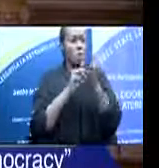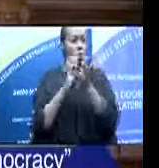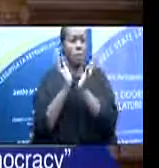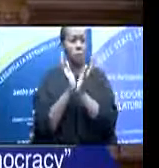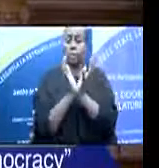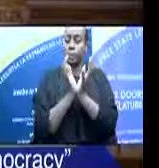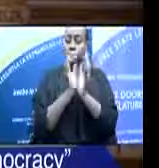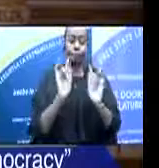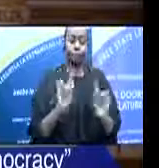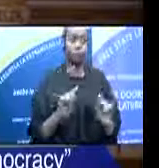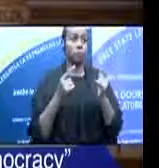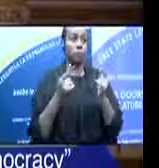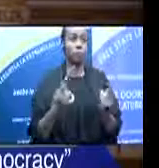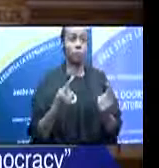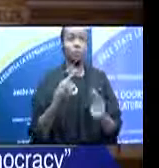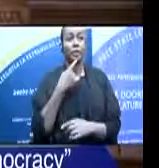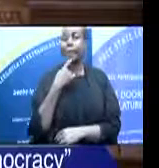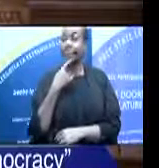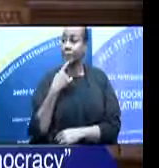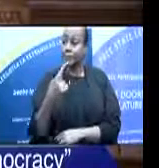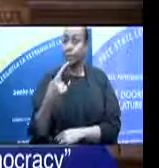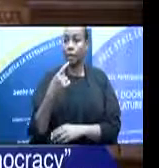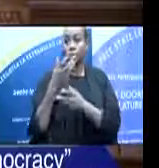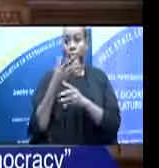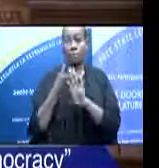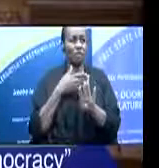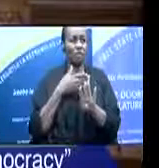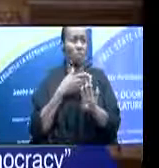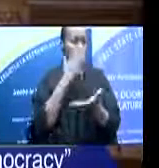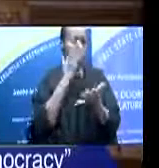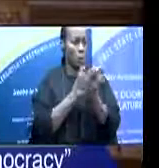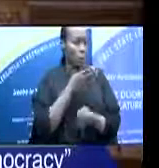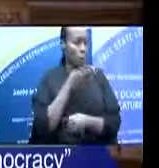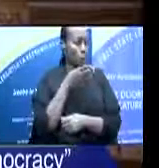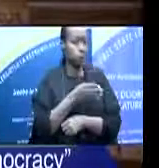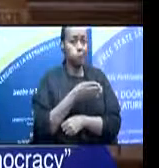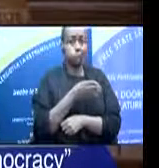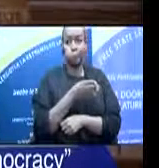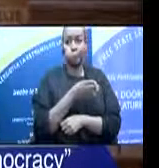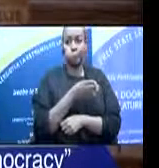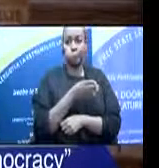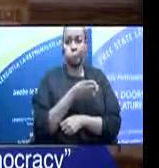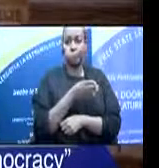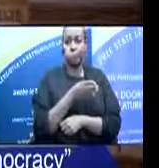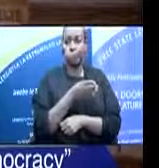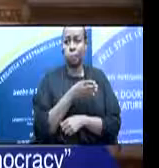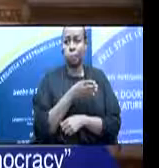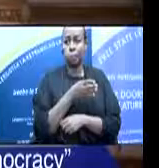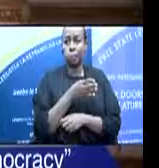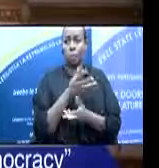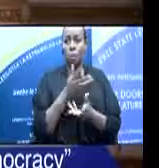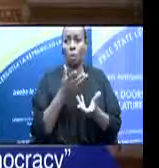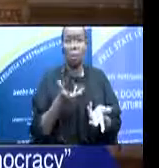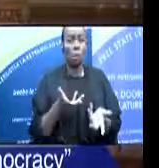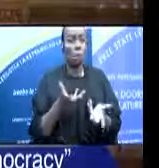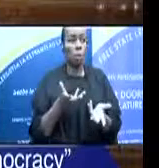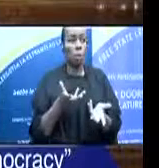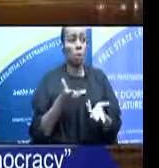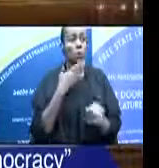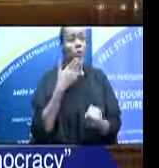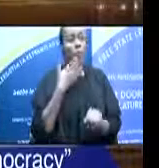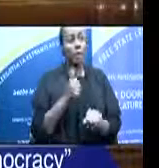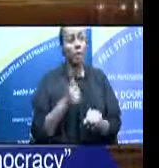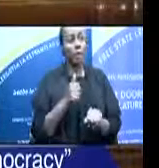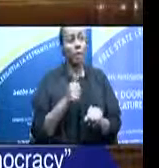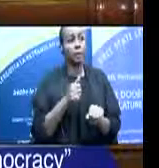House. I said it here, I don't know where you were when I was talking about that thing. So